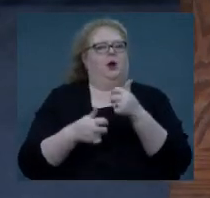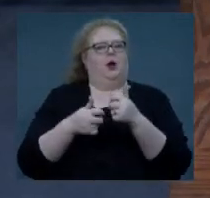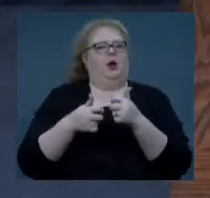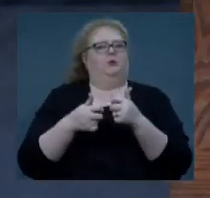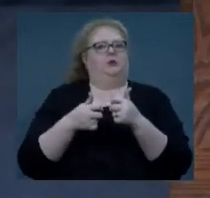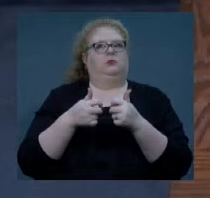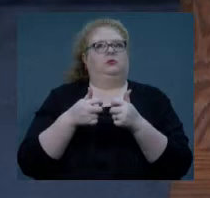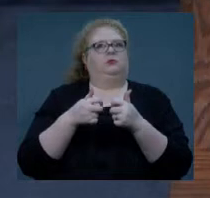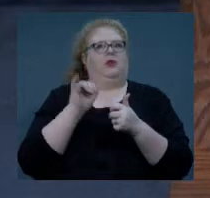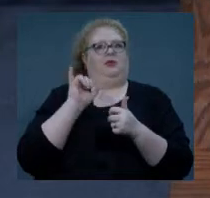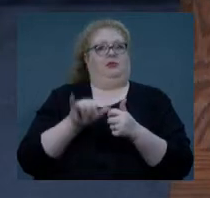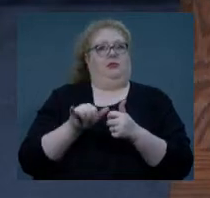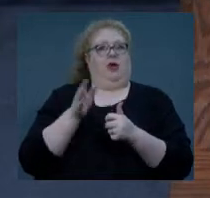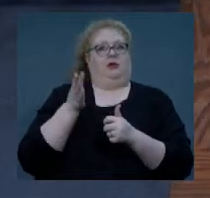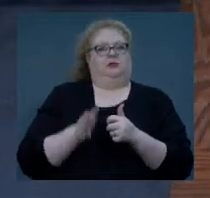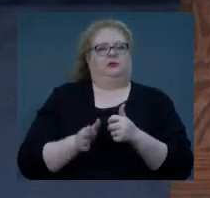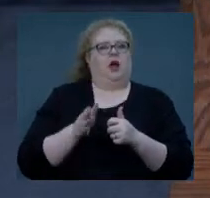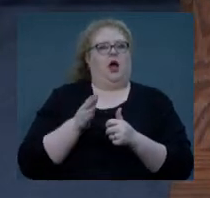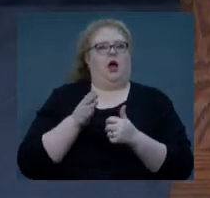it out of there.